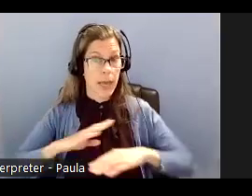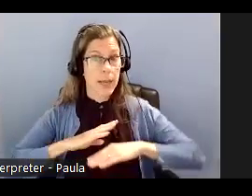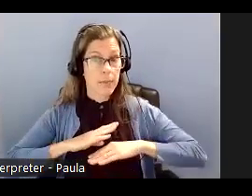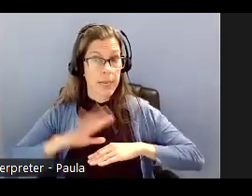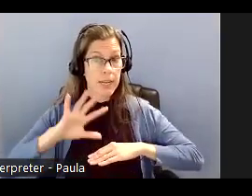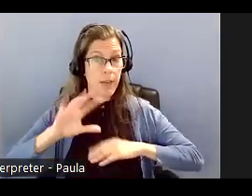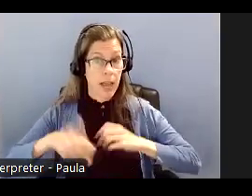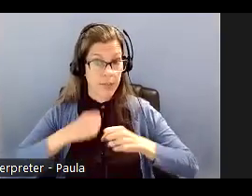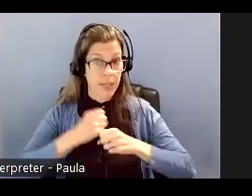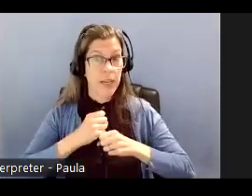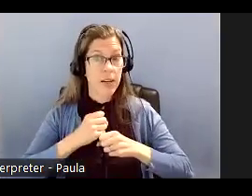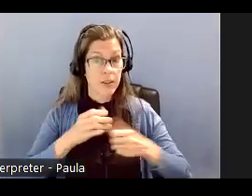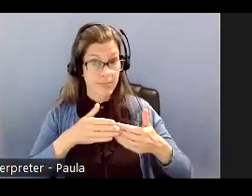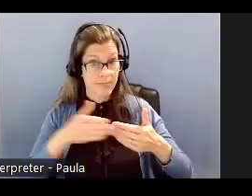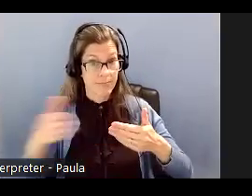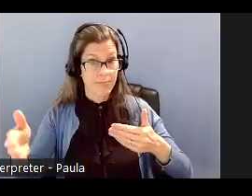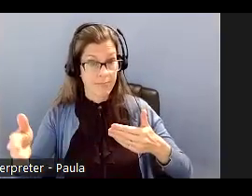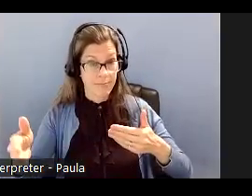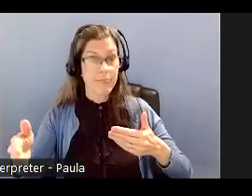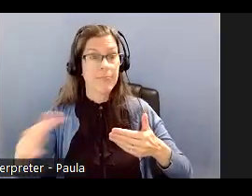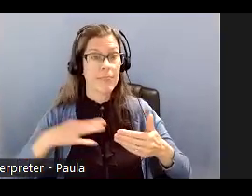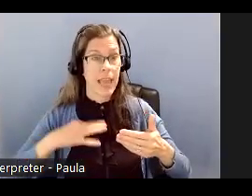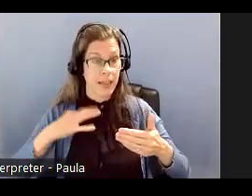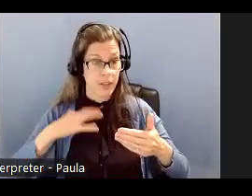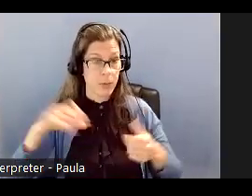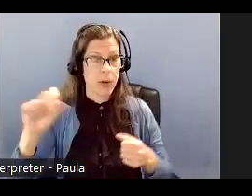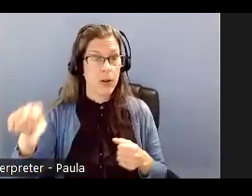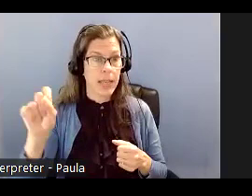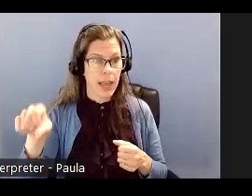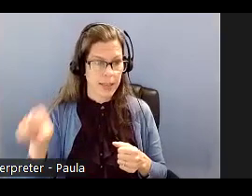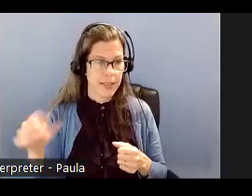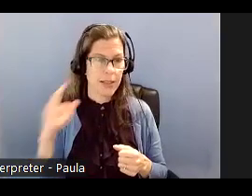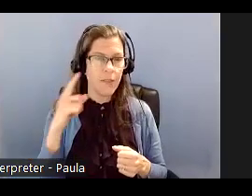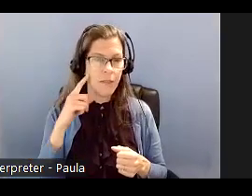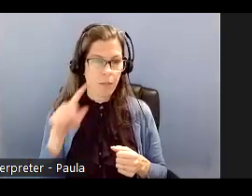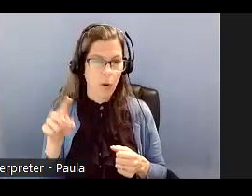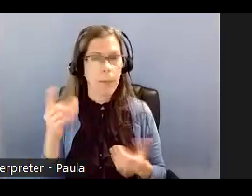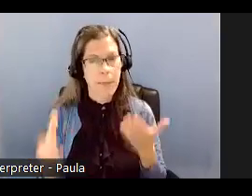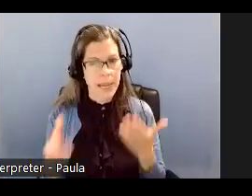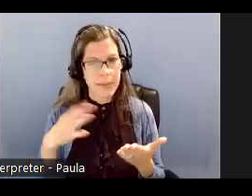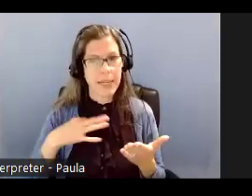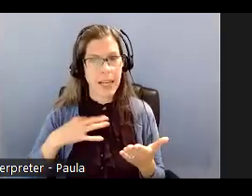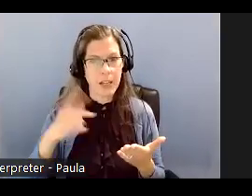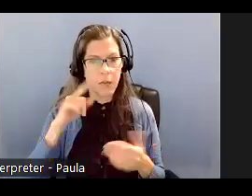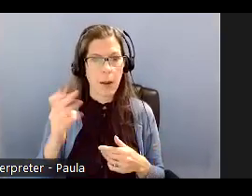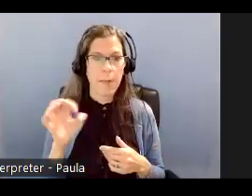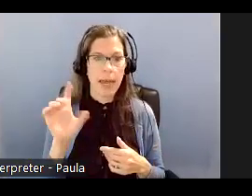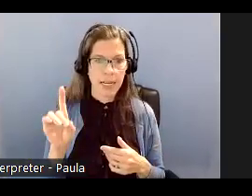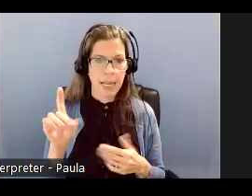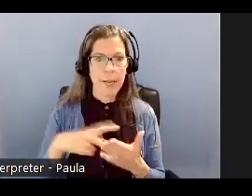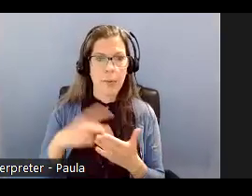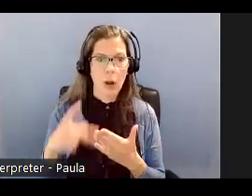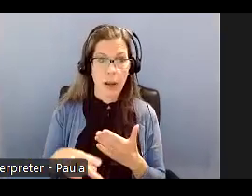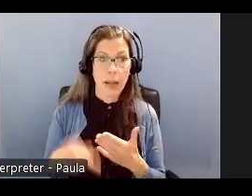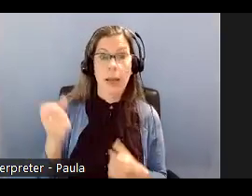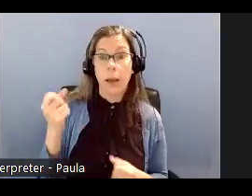those 5 years, then they would be eligible may be eligible for the Medicaid programs.